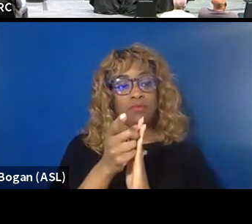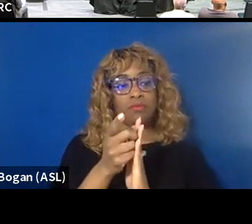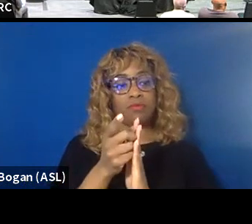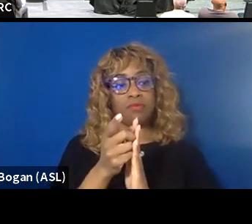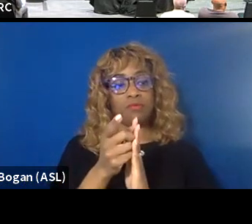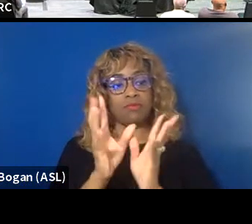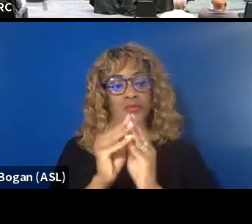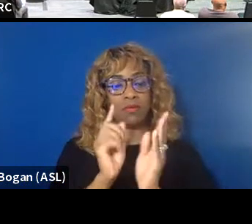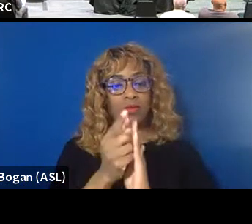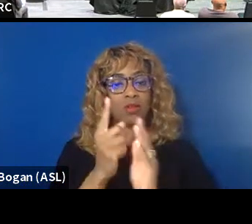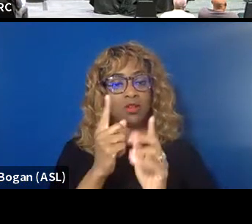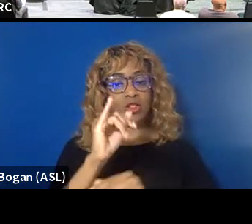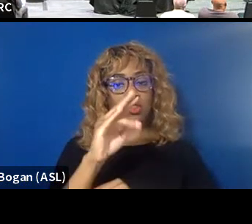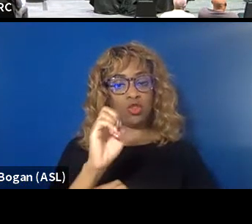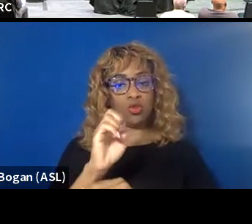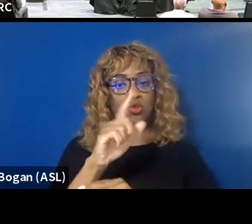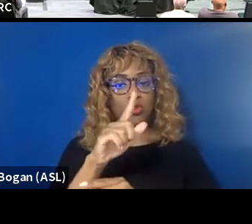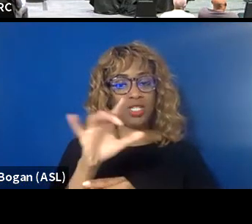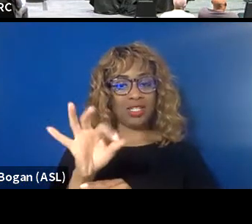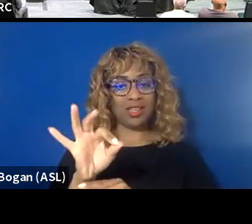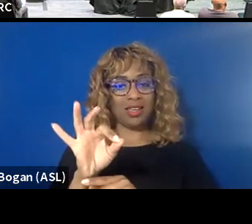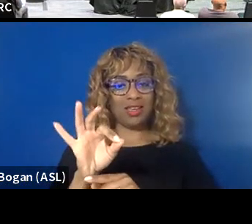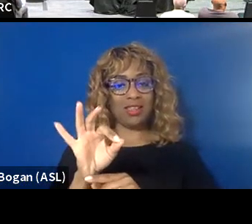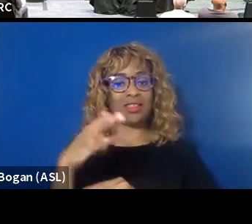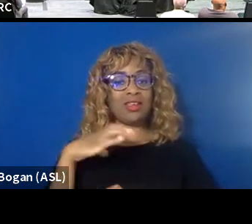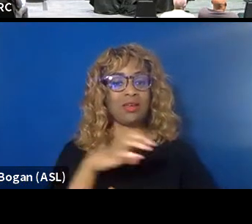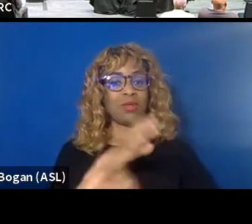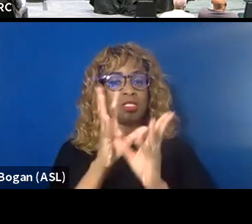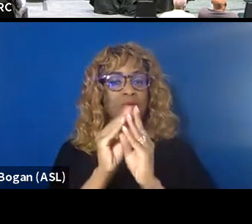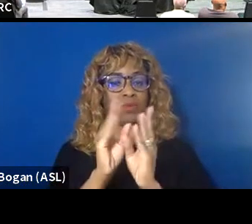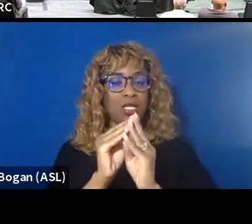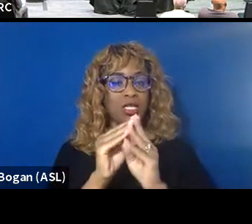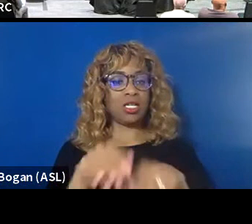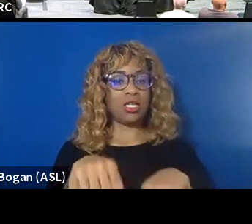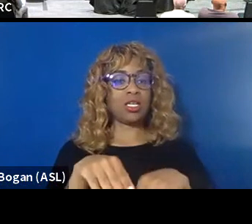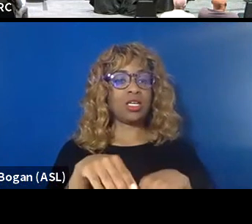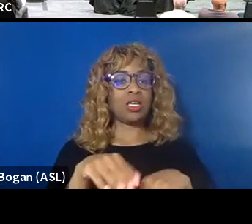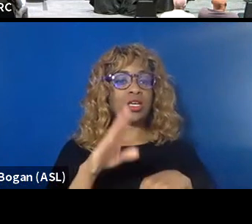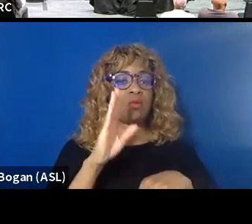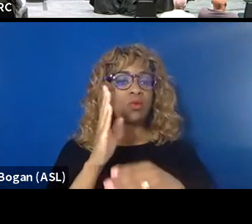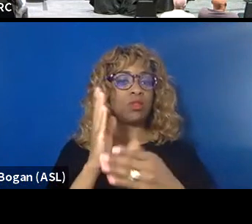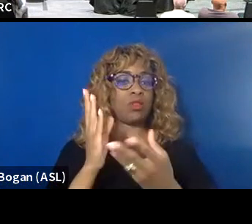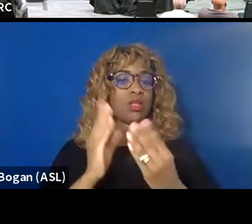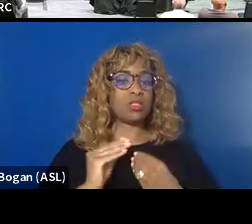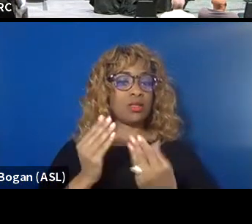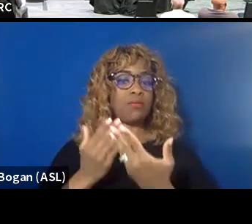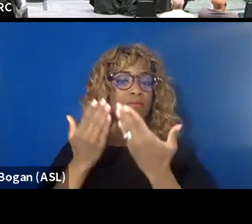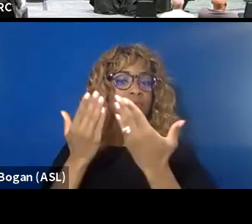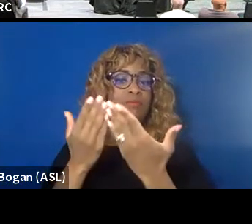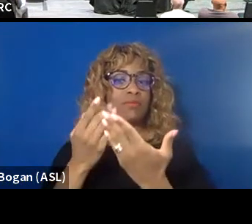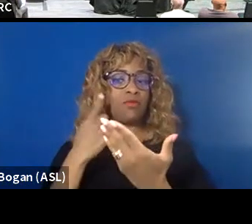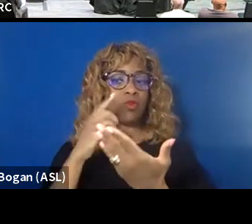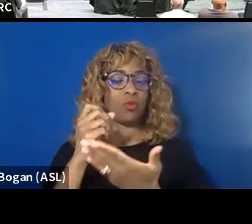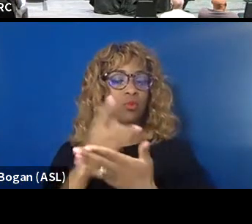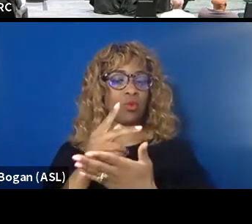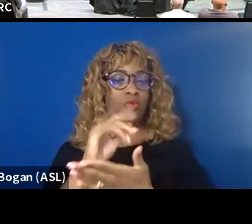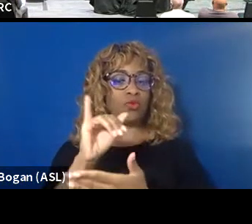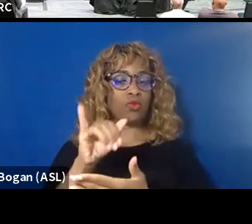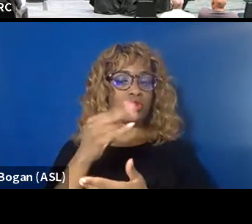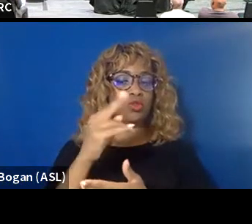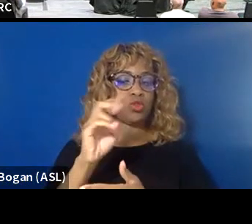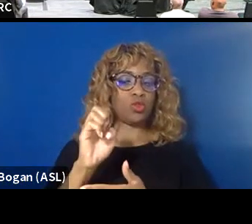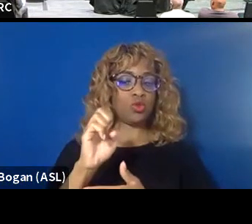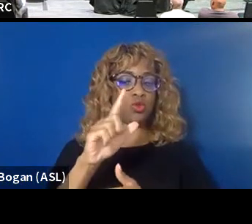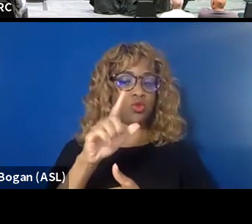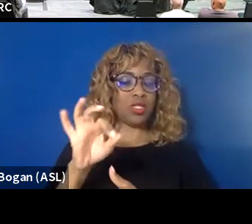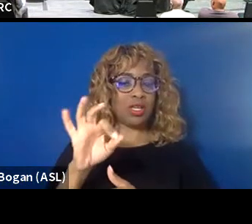29th, 2021 Commission meeting. I would entertain a motion to approve the minutes from the June 29th, 2021